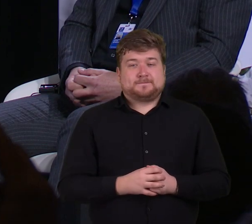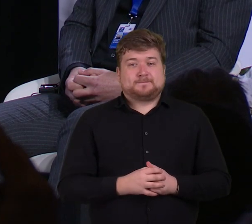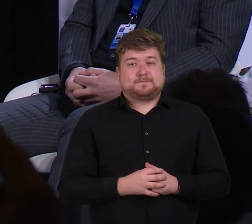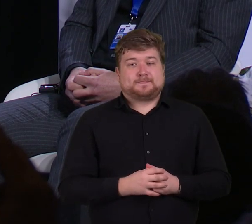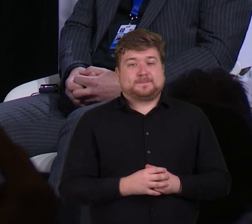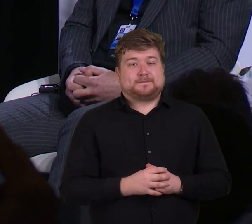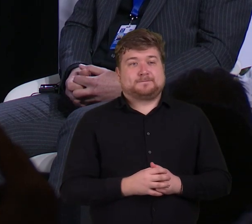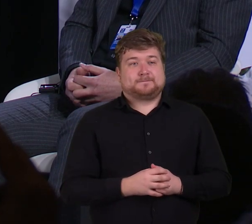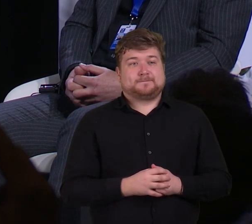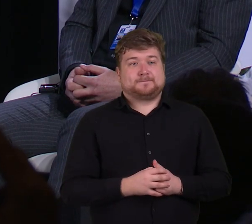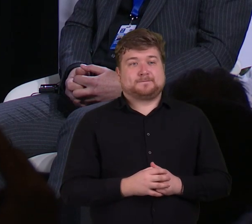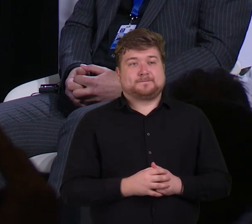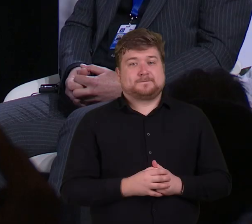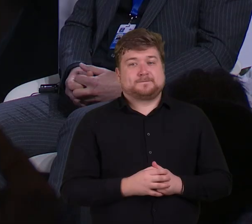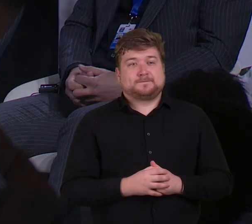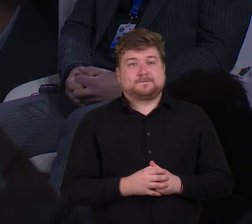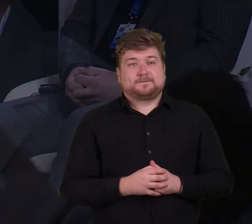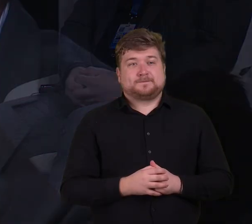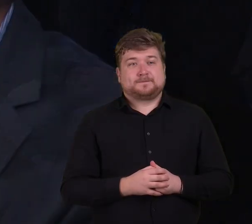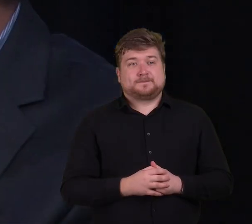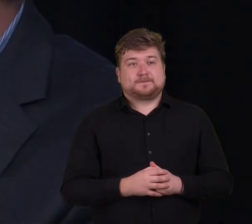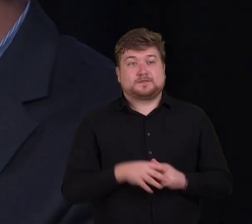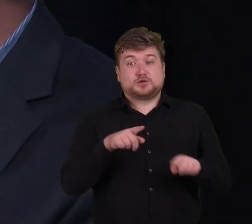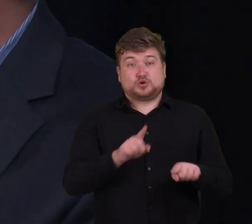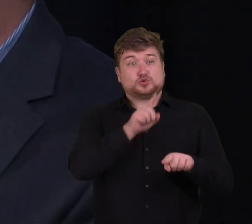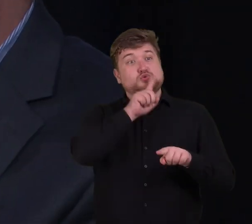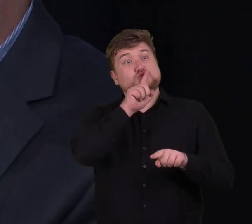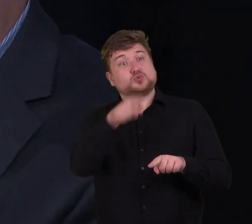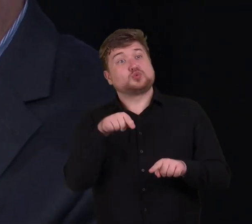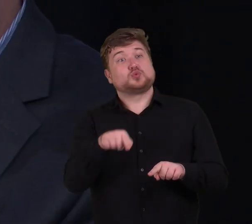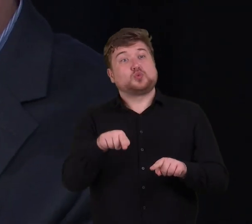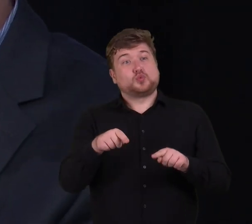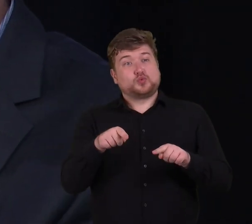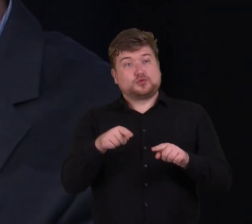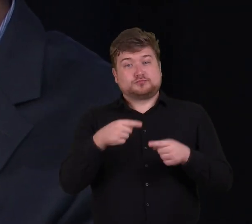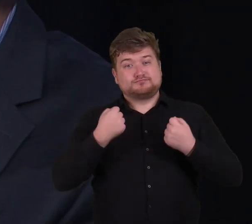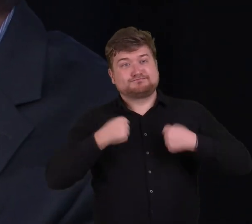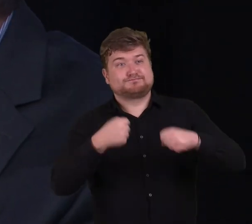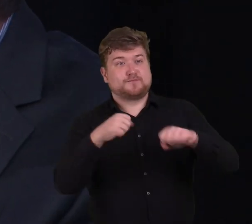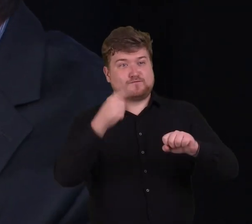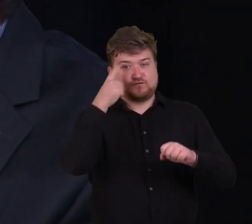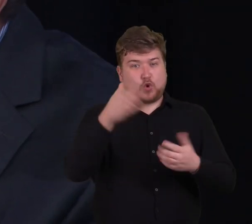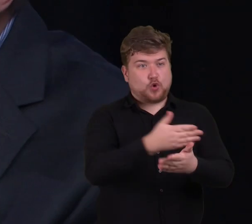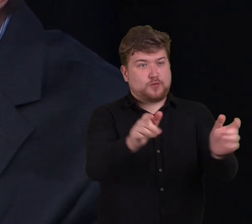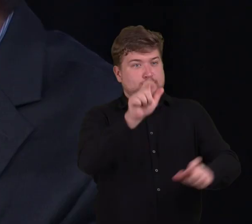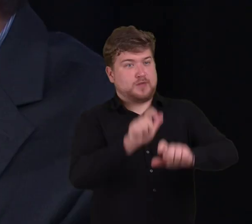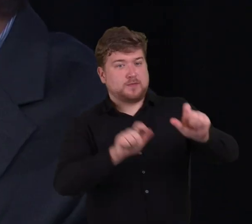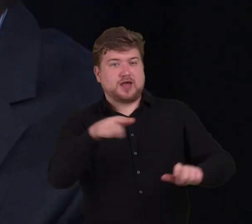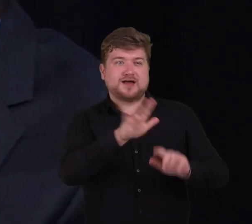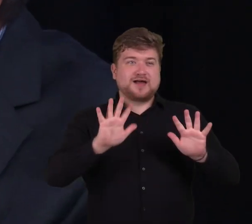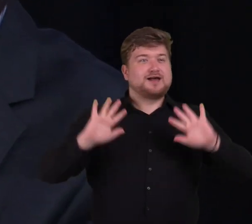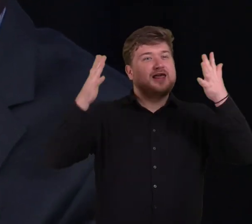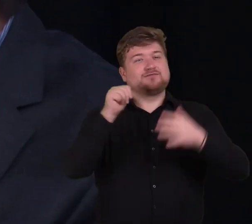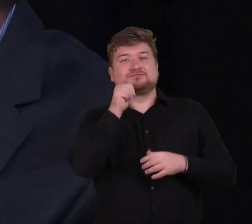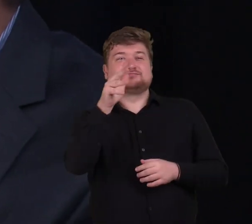in everyday's life, when they commute, when they go for shopping, when they go for recreation or cultural shopping,